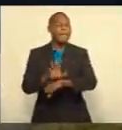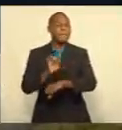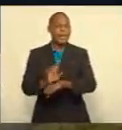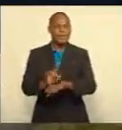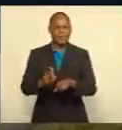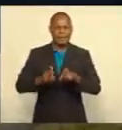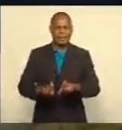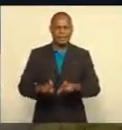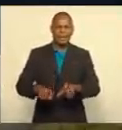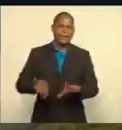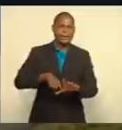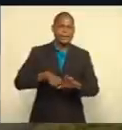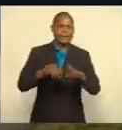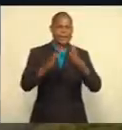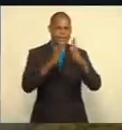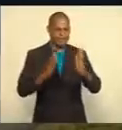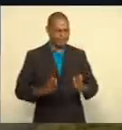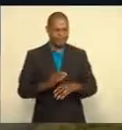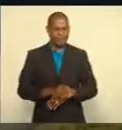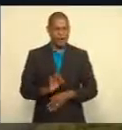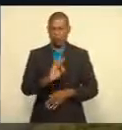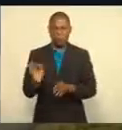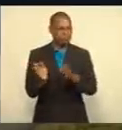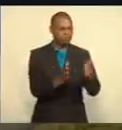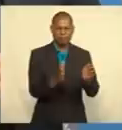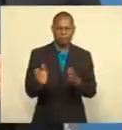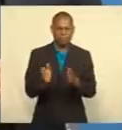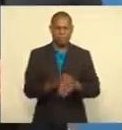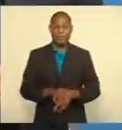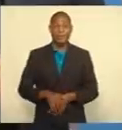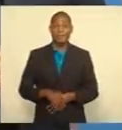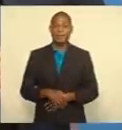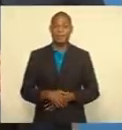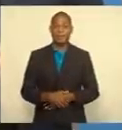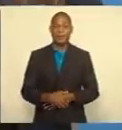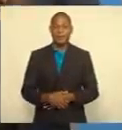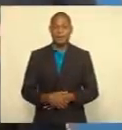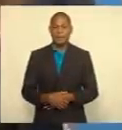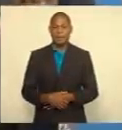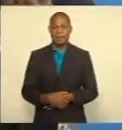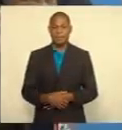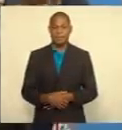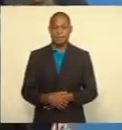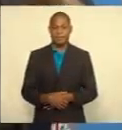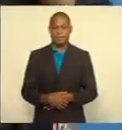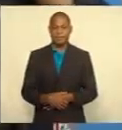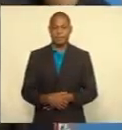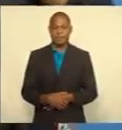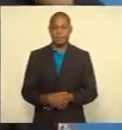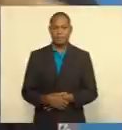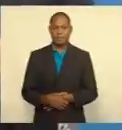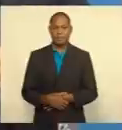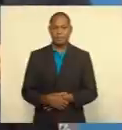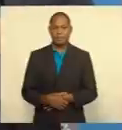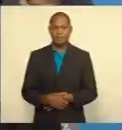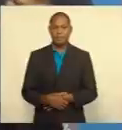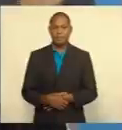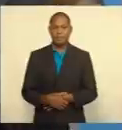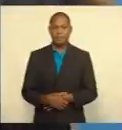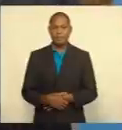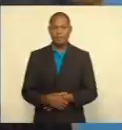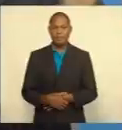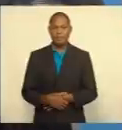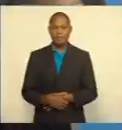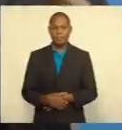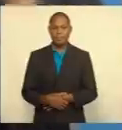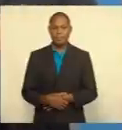avoid unnecessary movement from tomorrow. If you need to go outside, wear a mask. Keep your distance from others. Head straight home once you finished